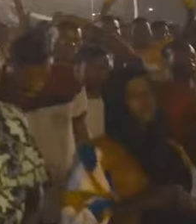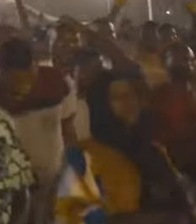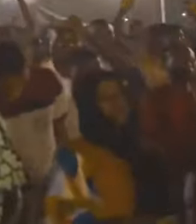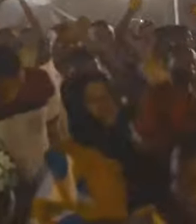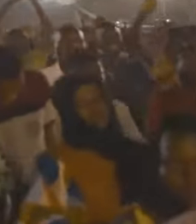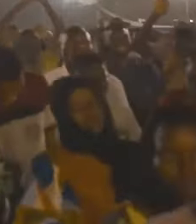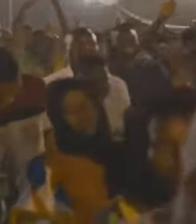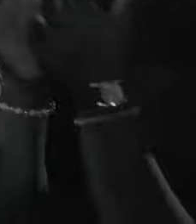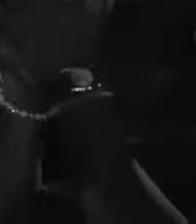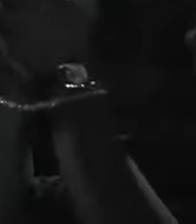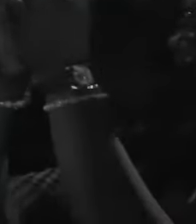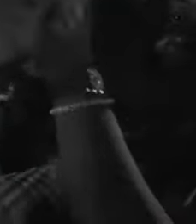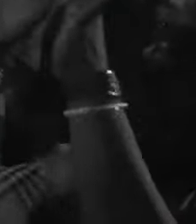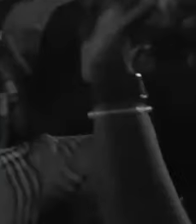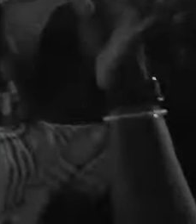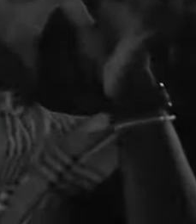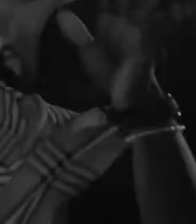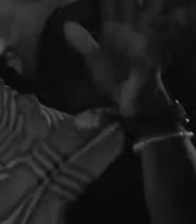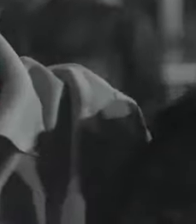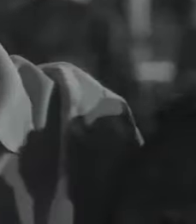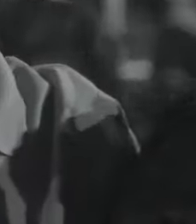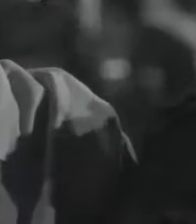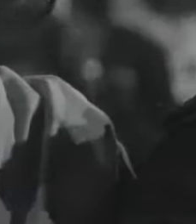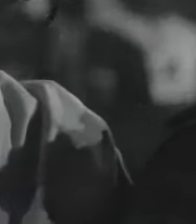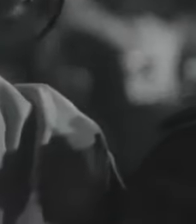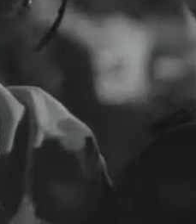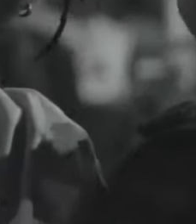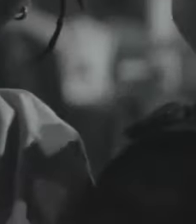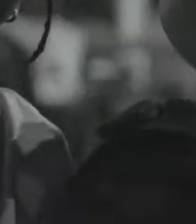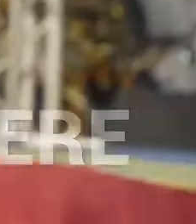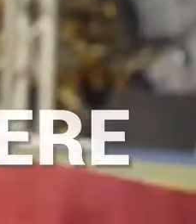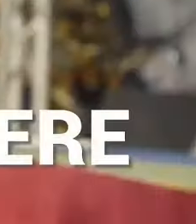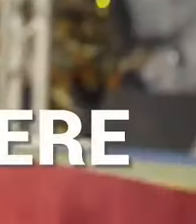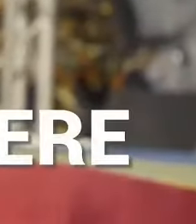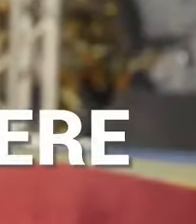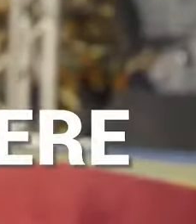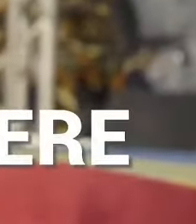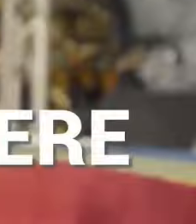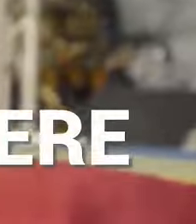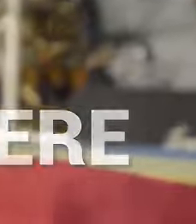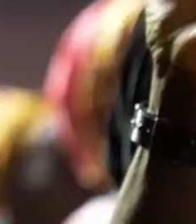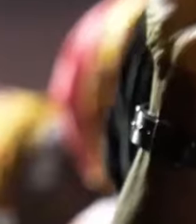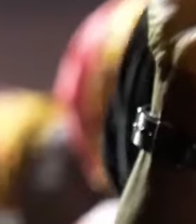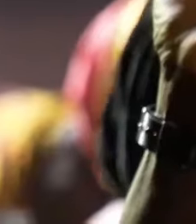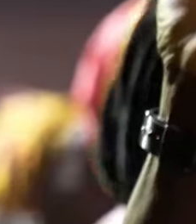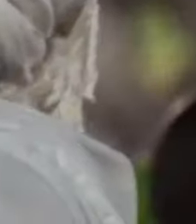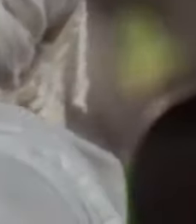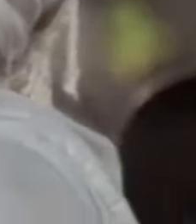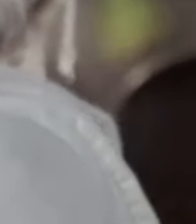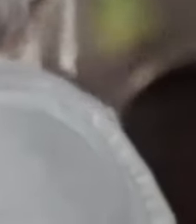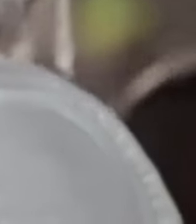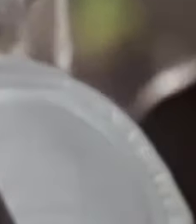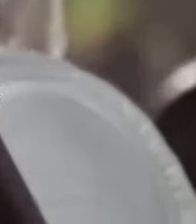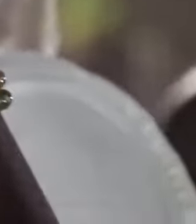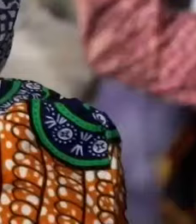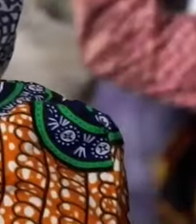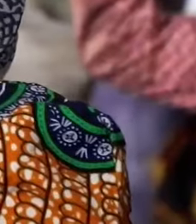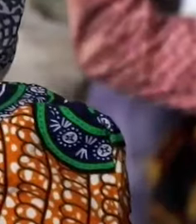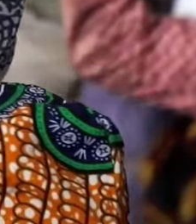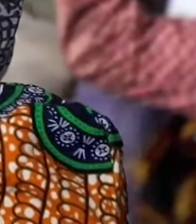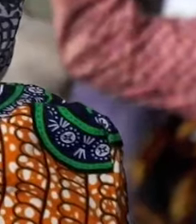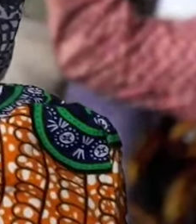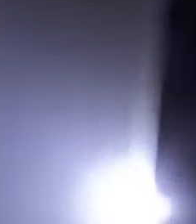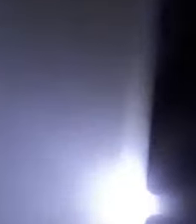name of Jesus. Your miracle will meet you there. The Spirit of the Lord is